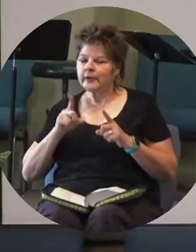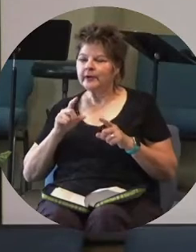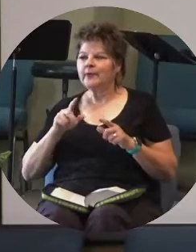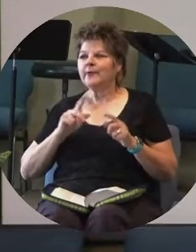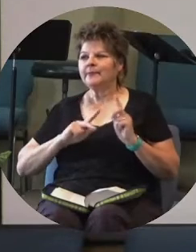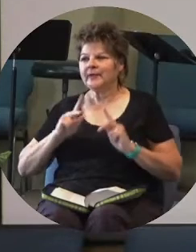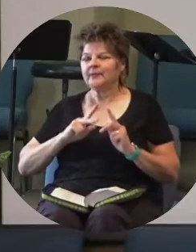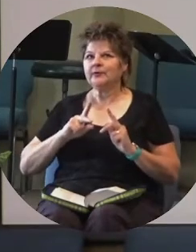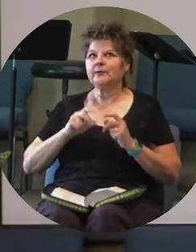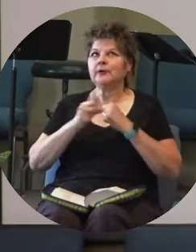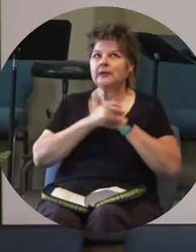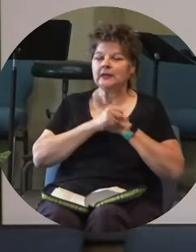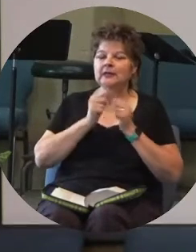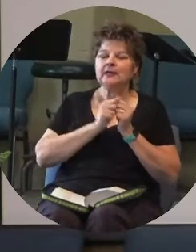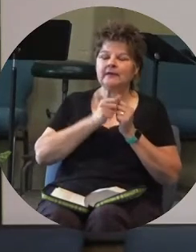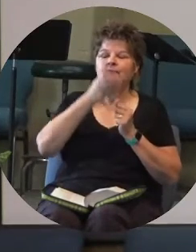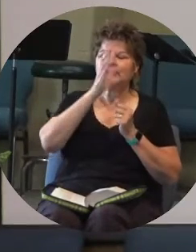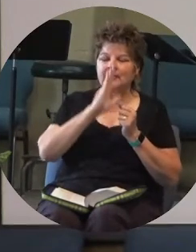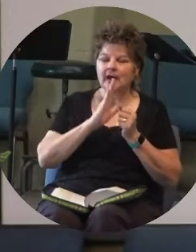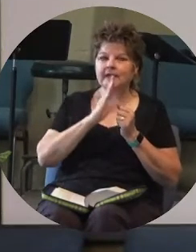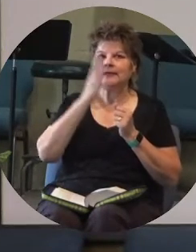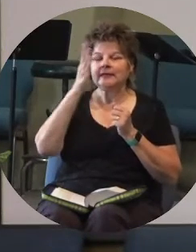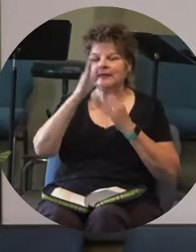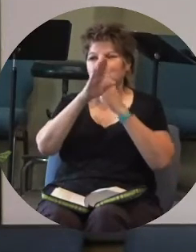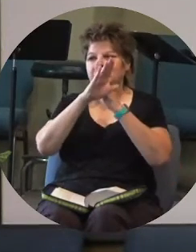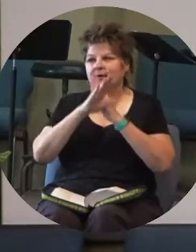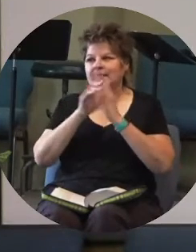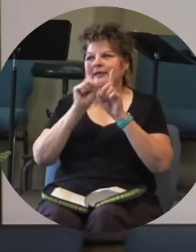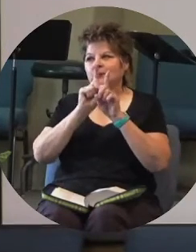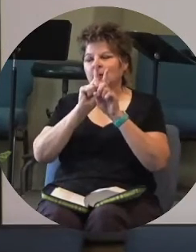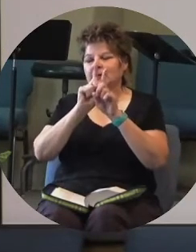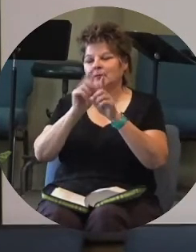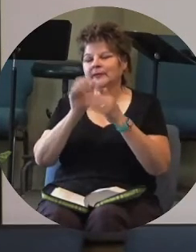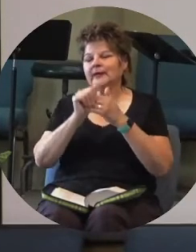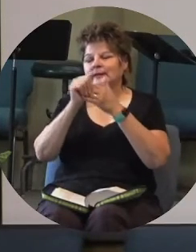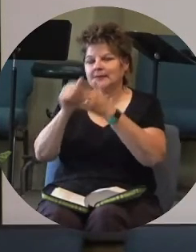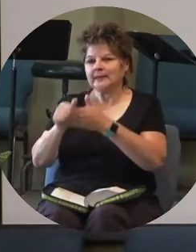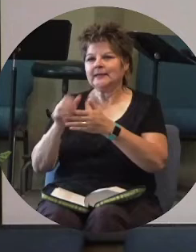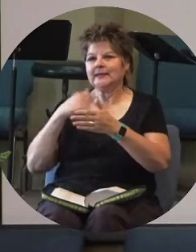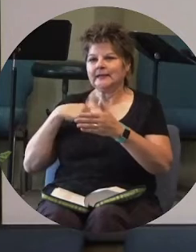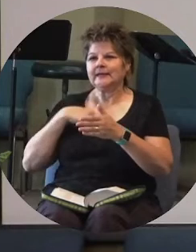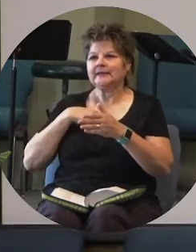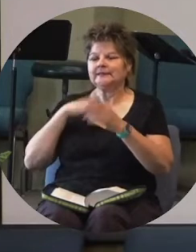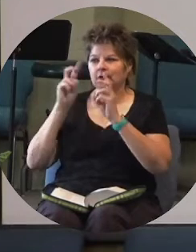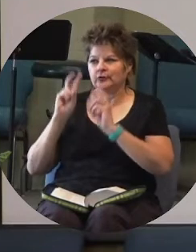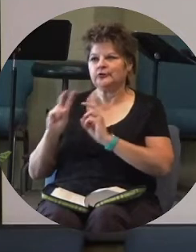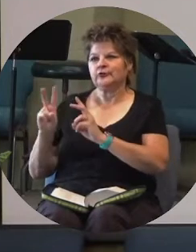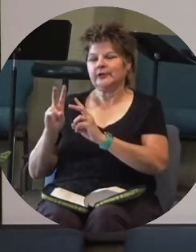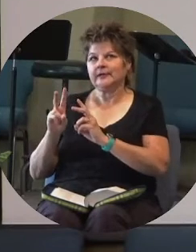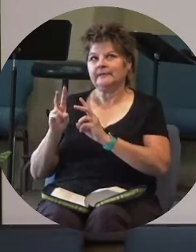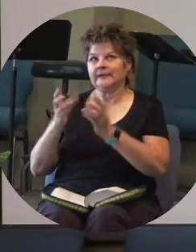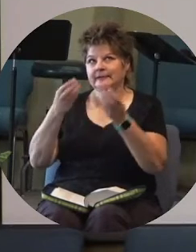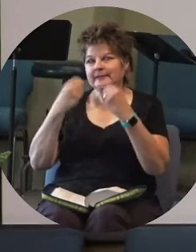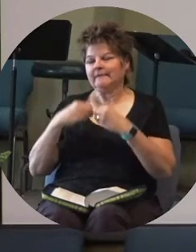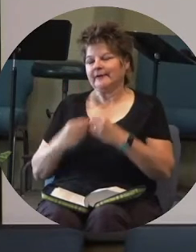God who he is protecting and walking with and leading us on the journey that he's put before us. See,